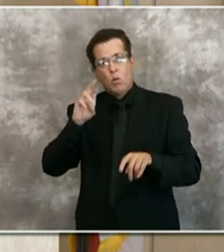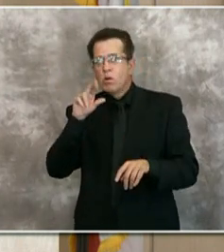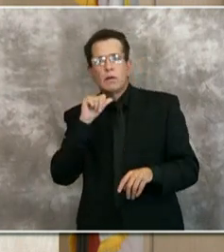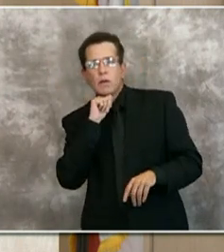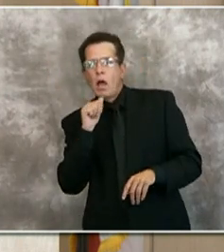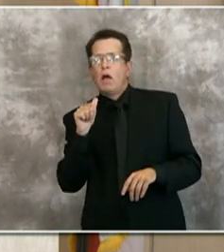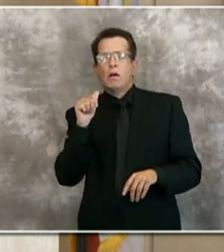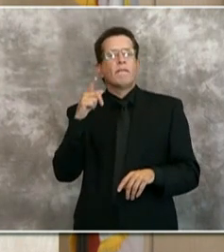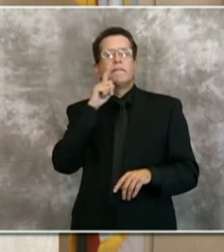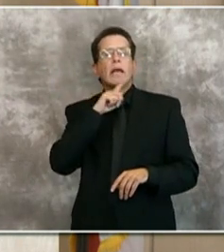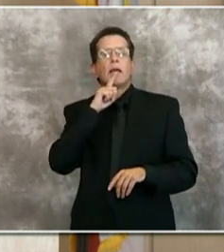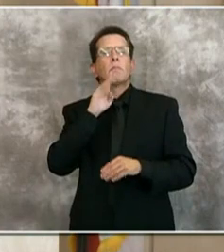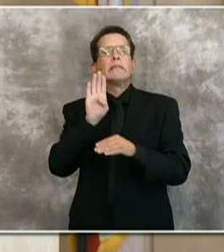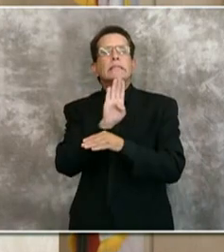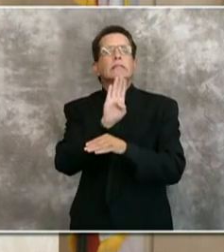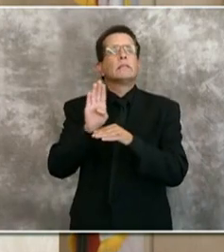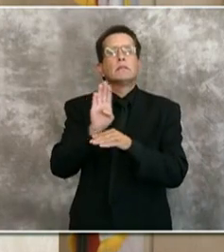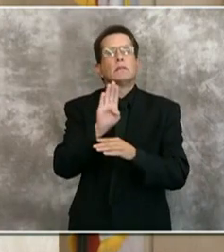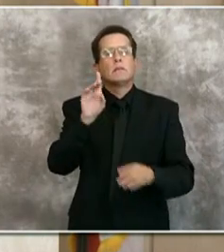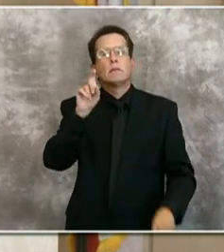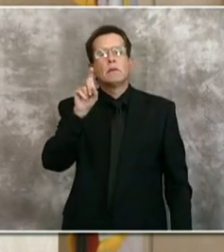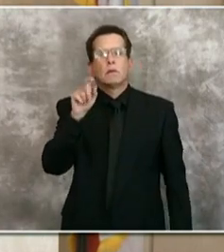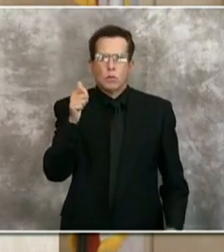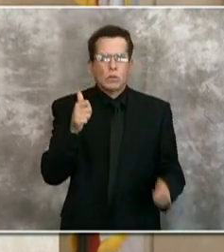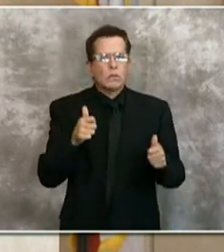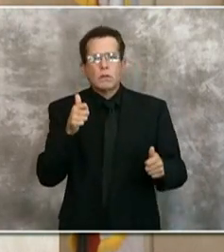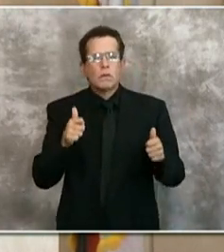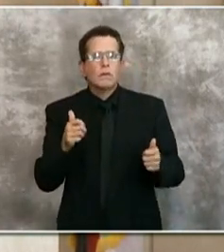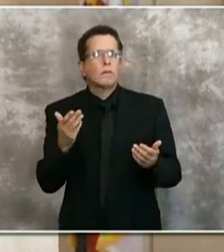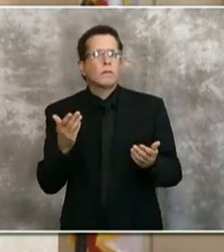carrying out business? Okay, Dr. Wooten.